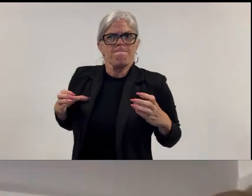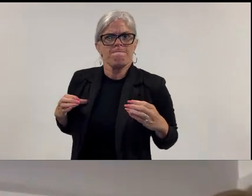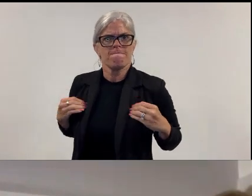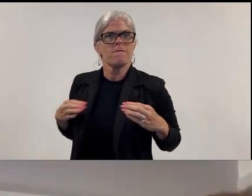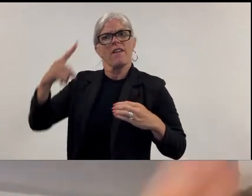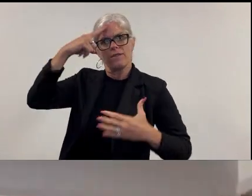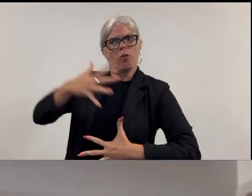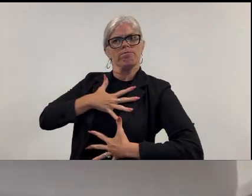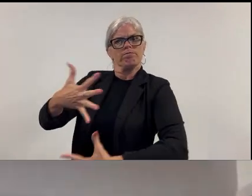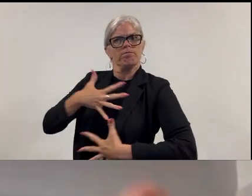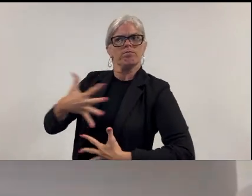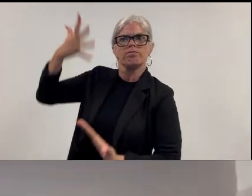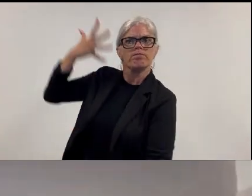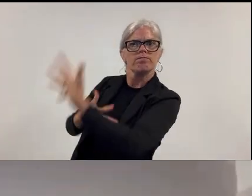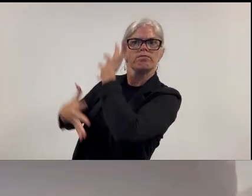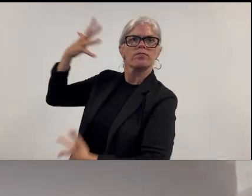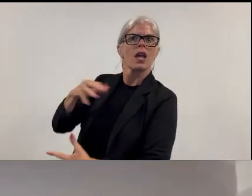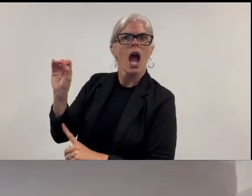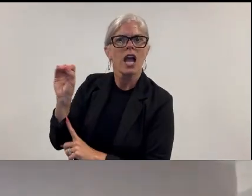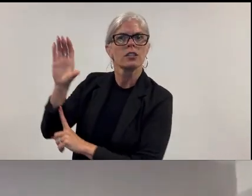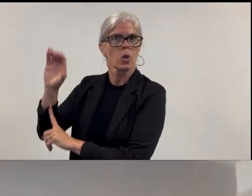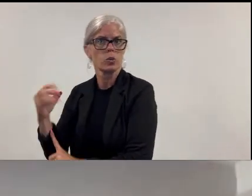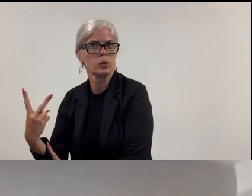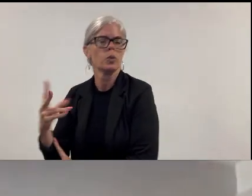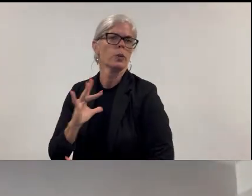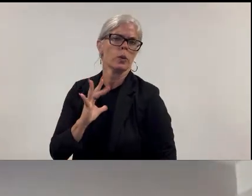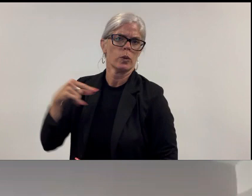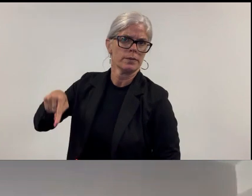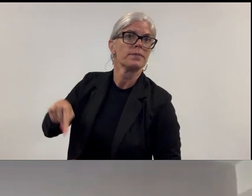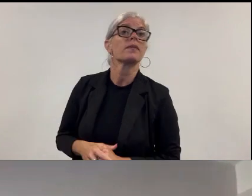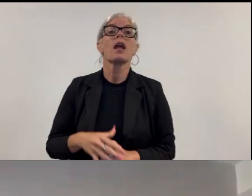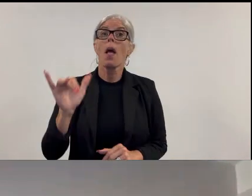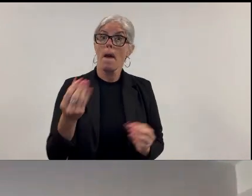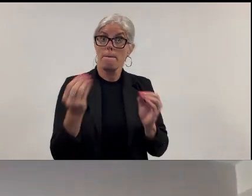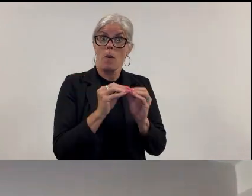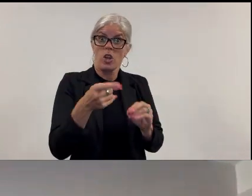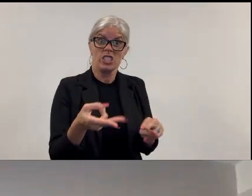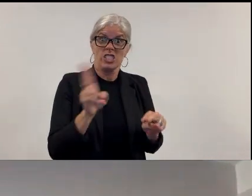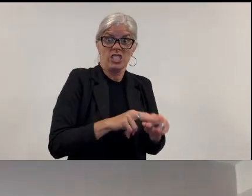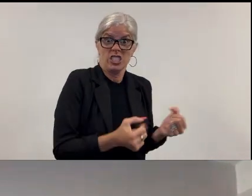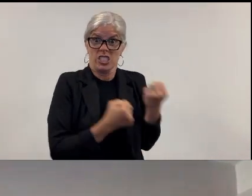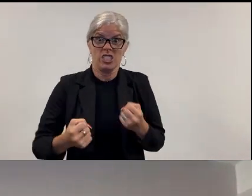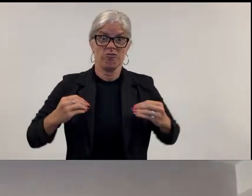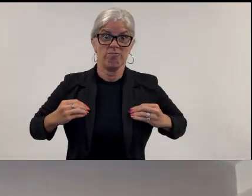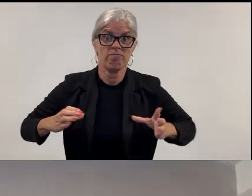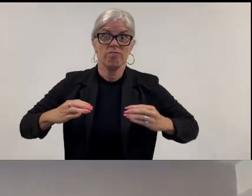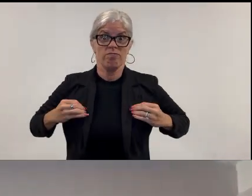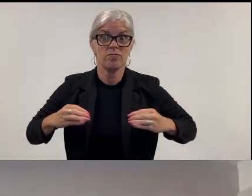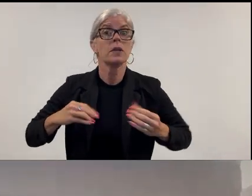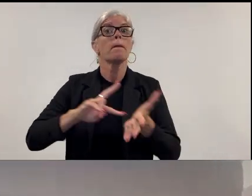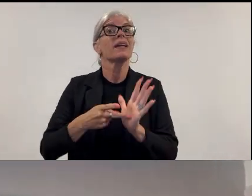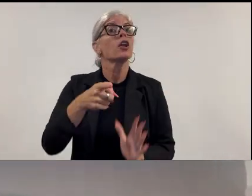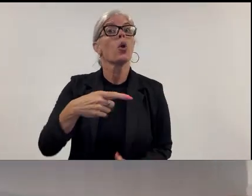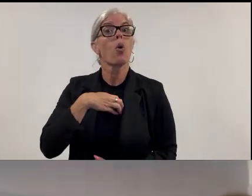stay collapsed. So the exchange of the gas is there. And then using